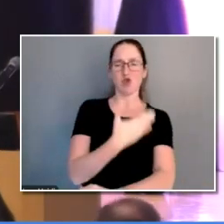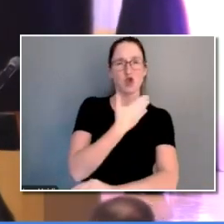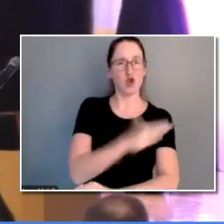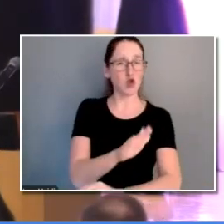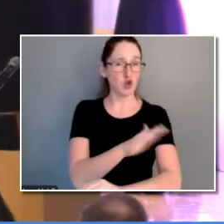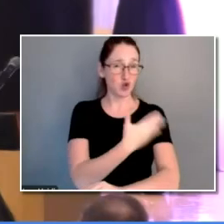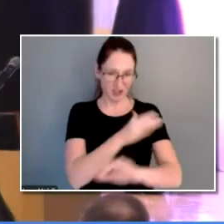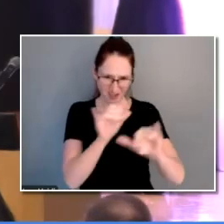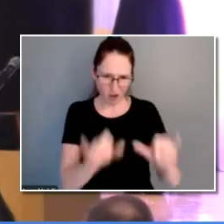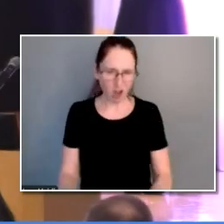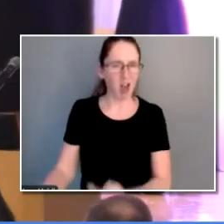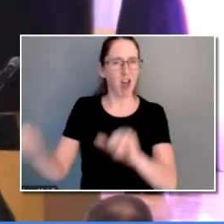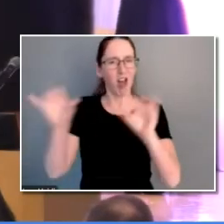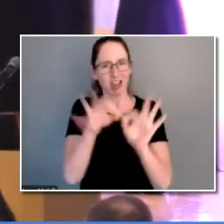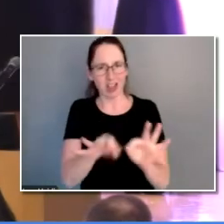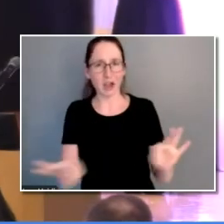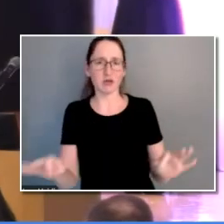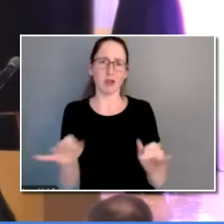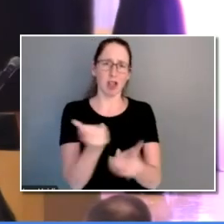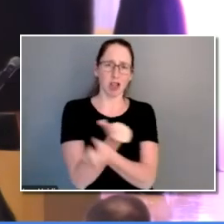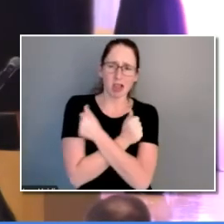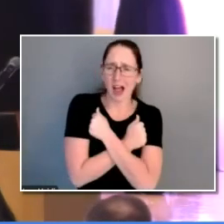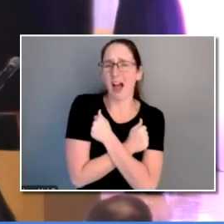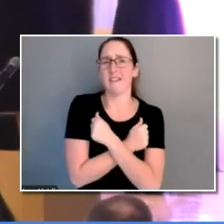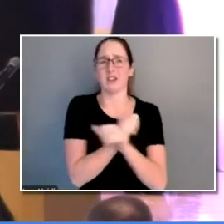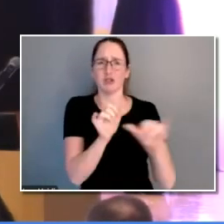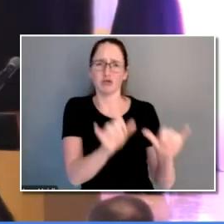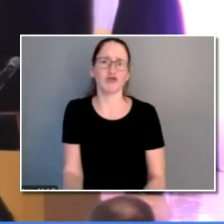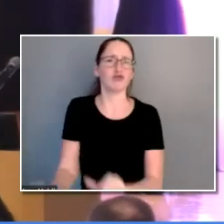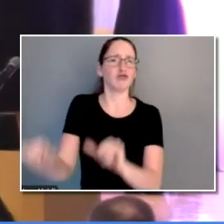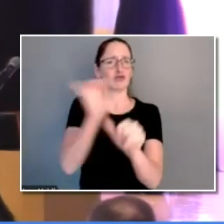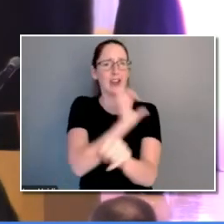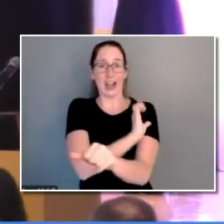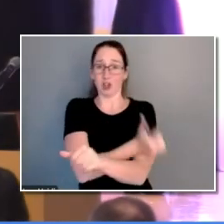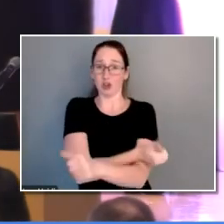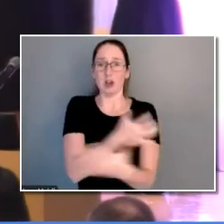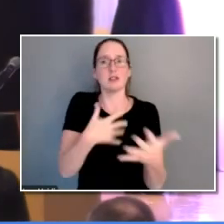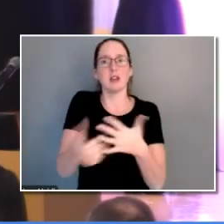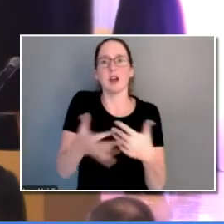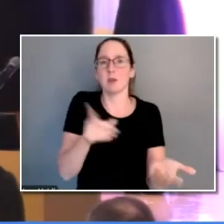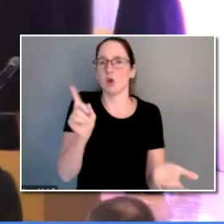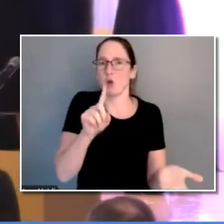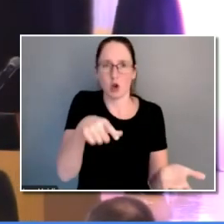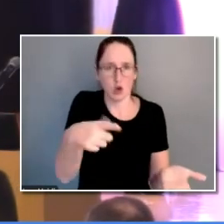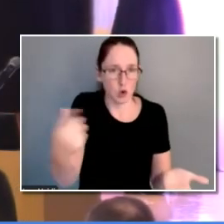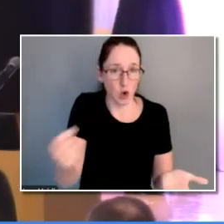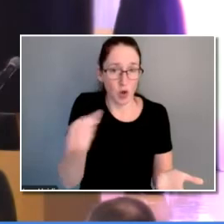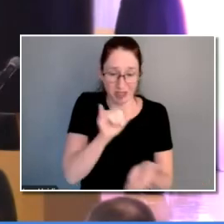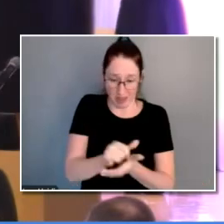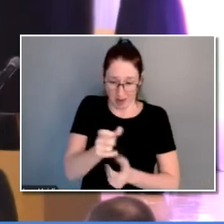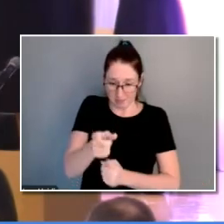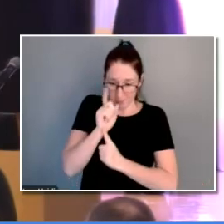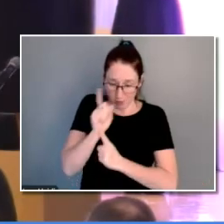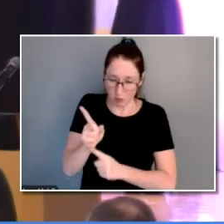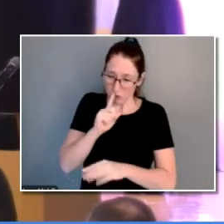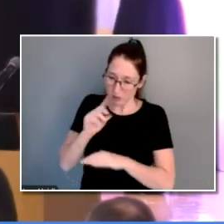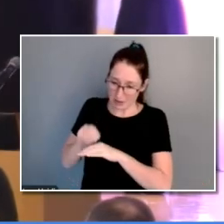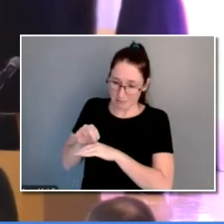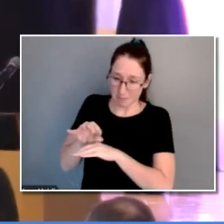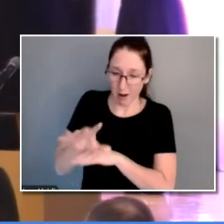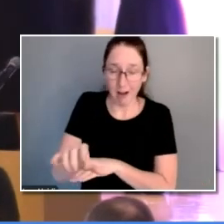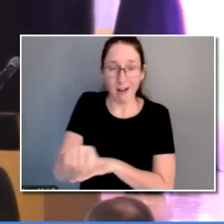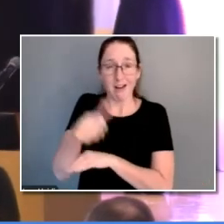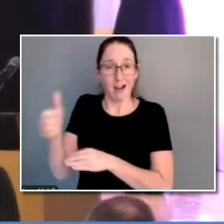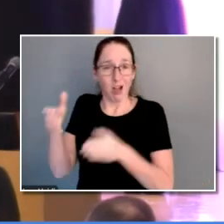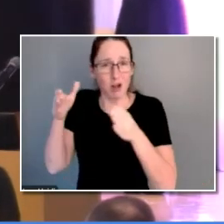language. Love is a universal energy. So wherever you go, take that moment to inspire someone, pay